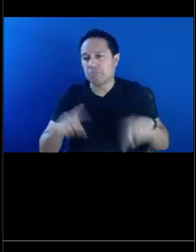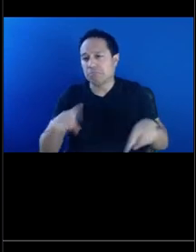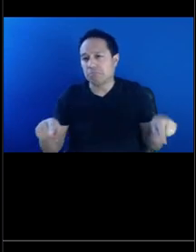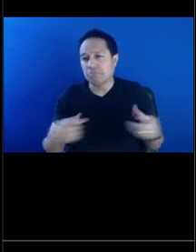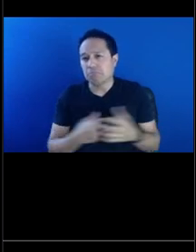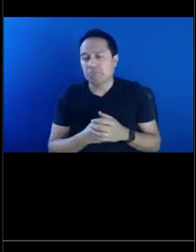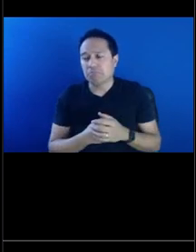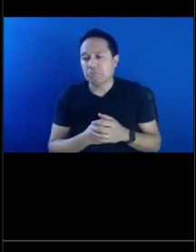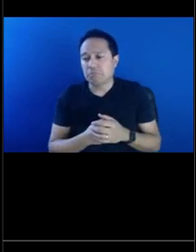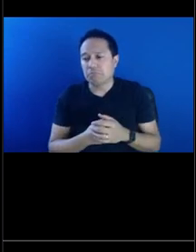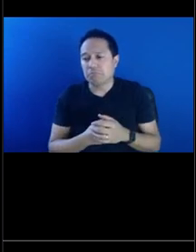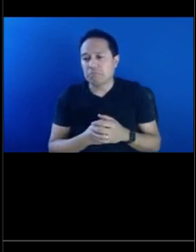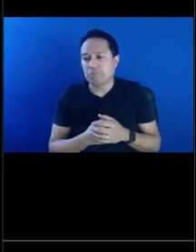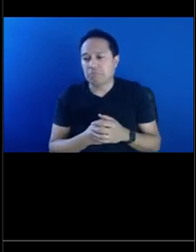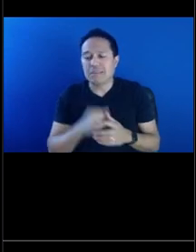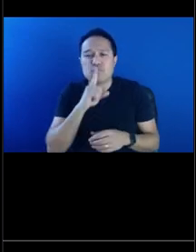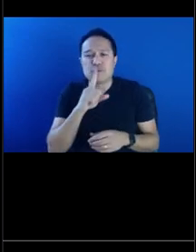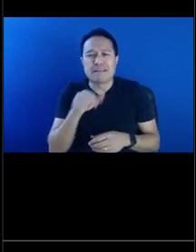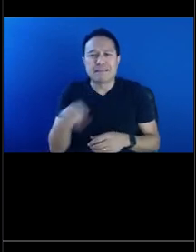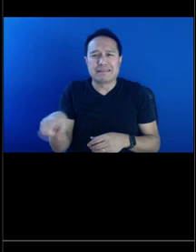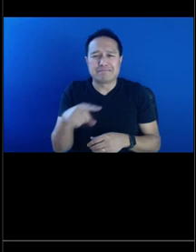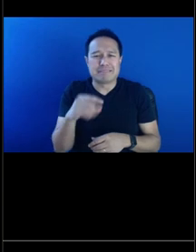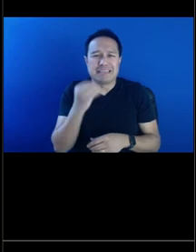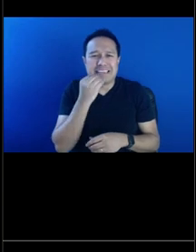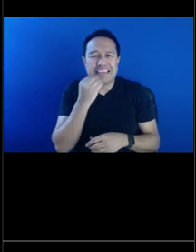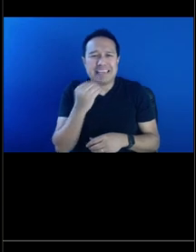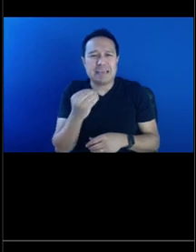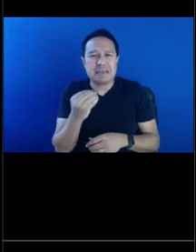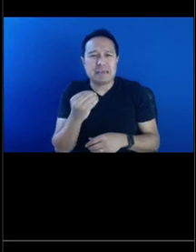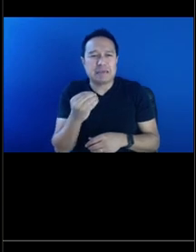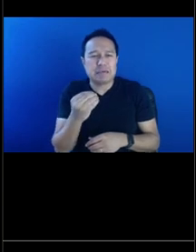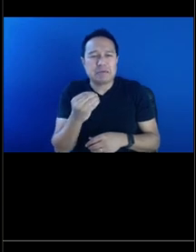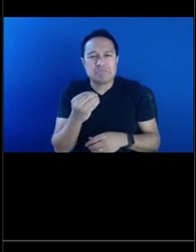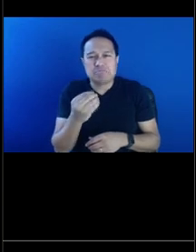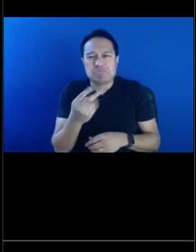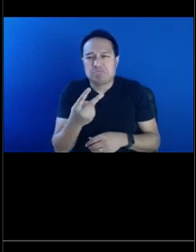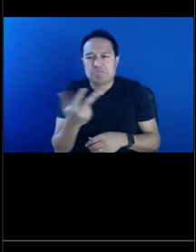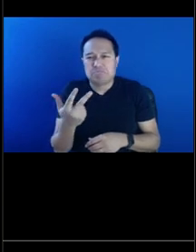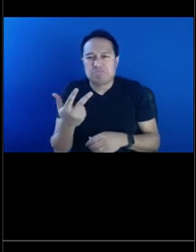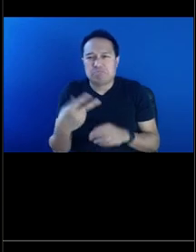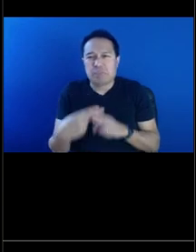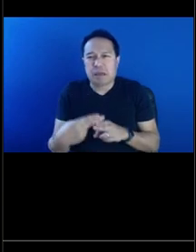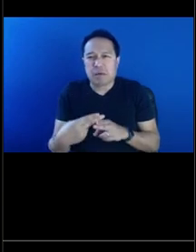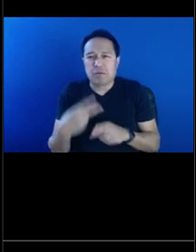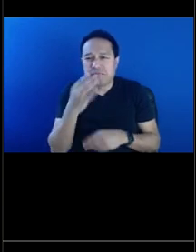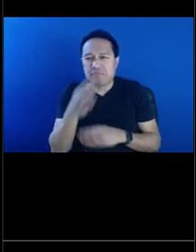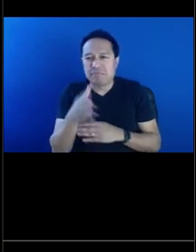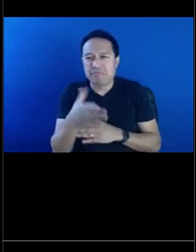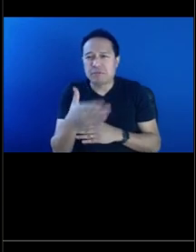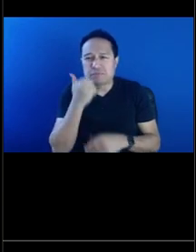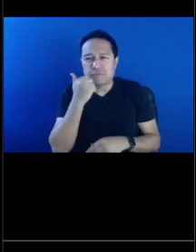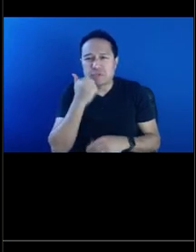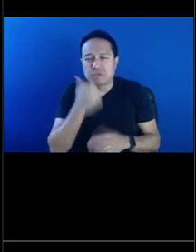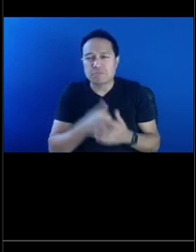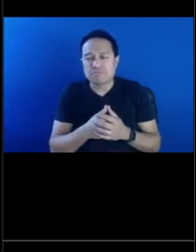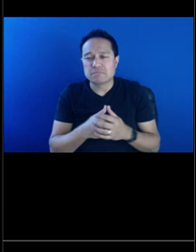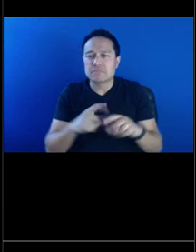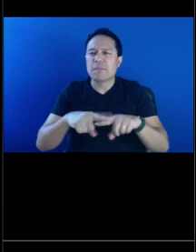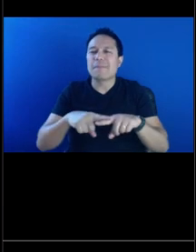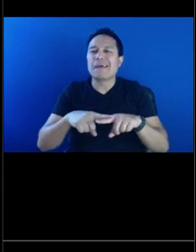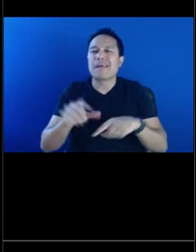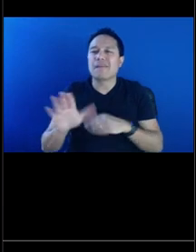just eat a few pounds of fish per day. So, you know, depending on how big the fish is that they catch, it